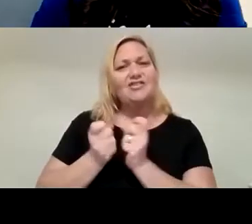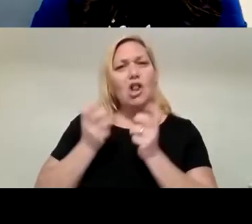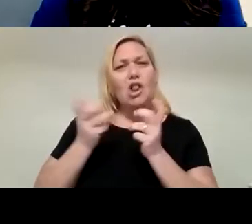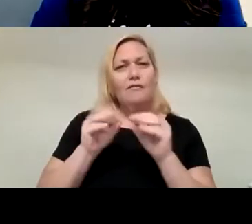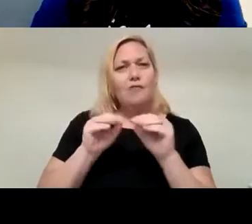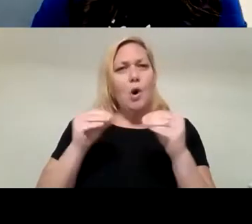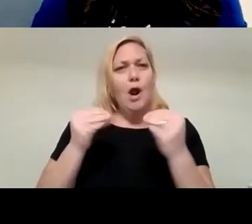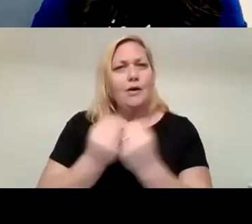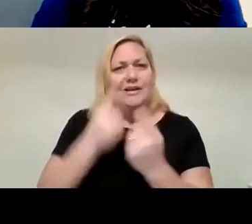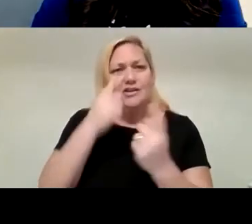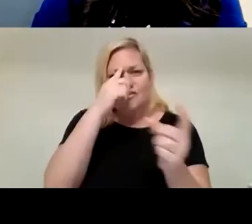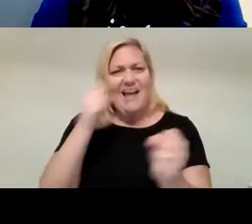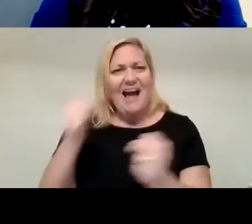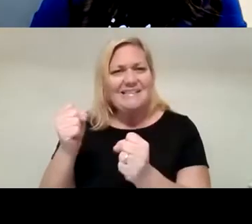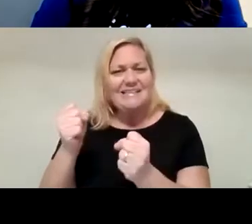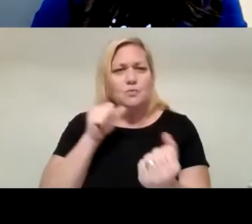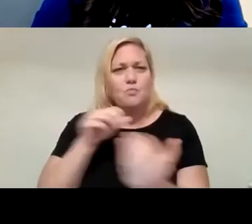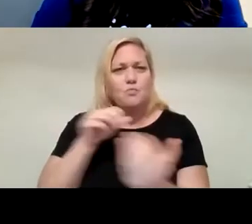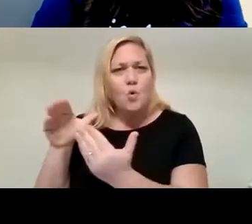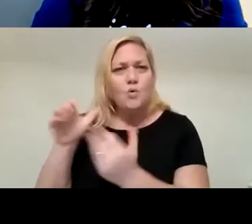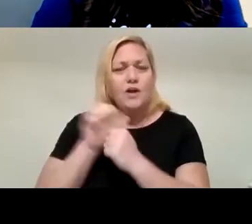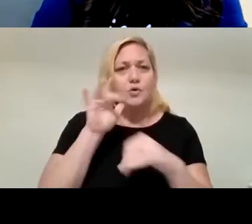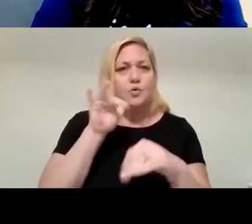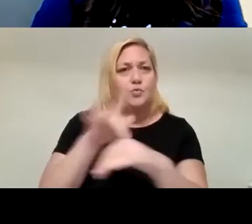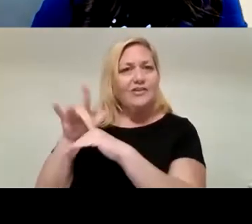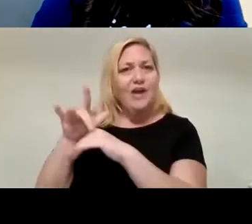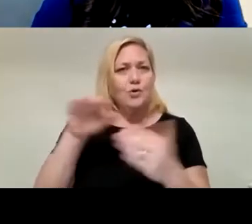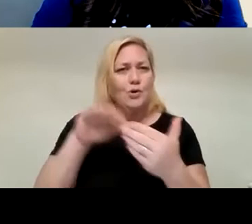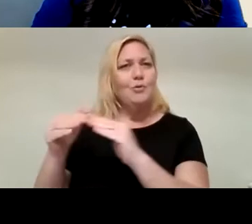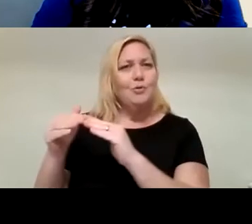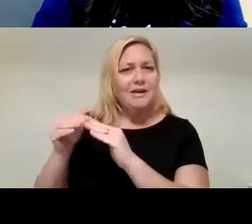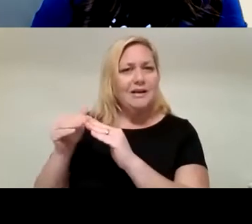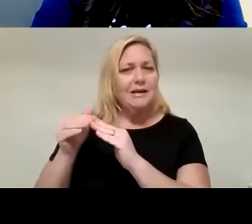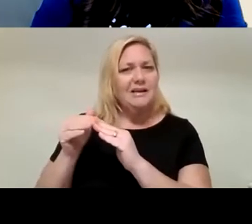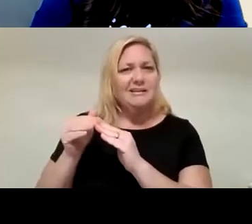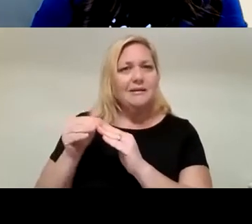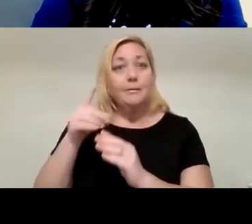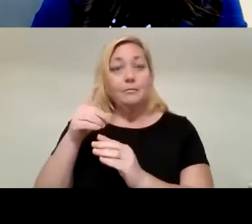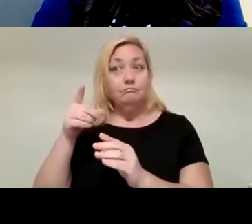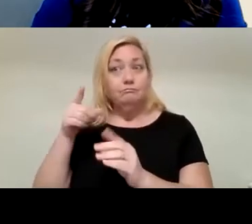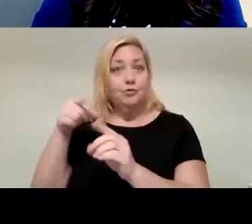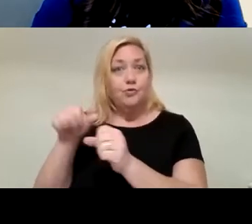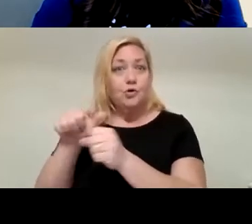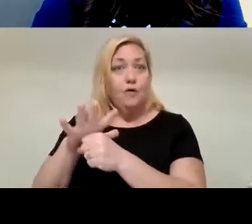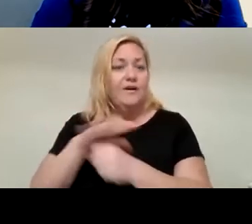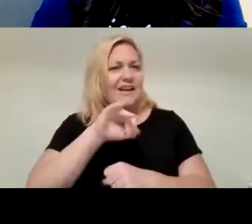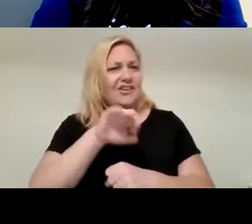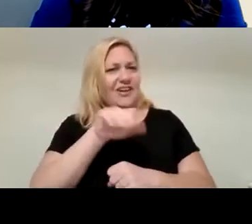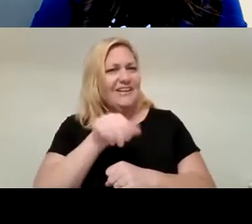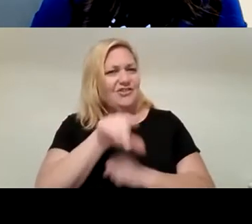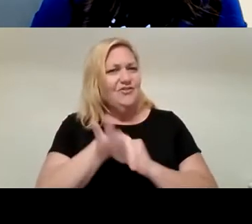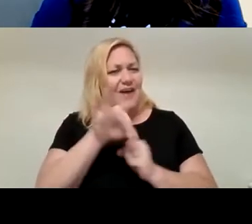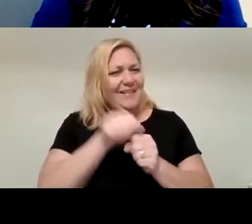organizing tactics as you reached out to the community due to COVID? And Jessica, did you find that the